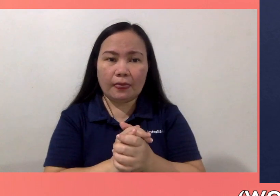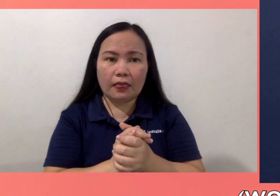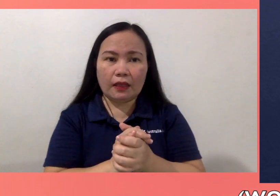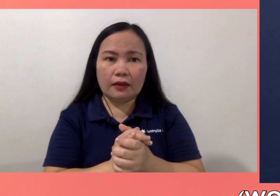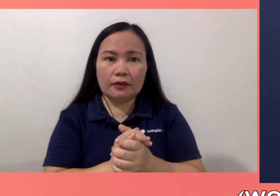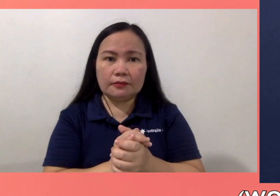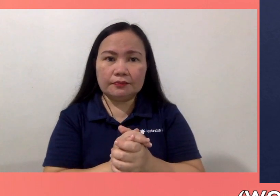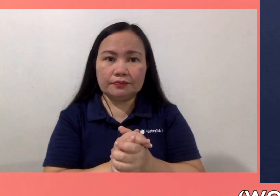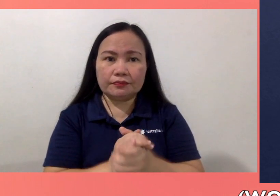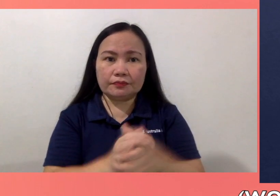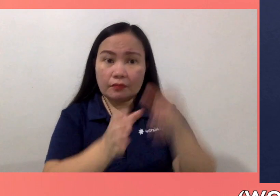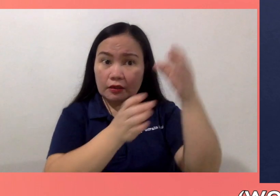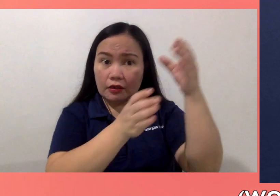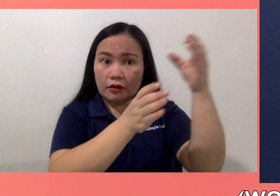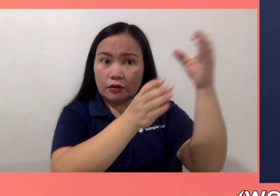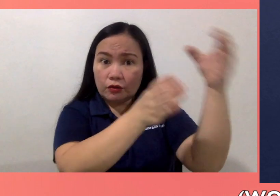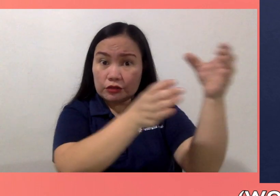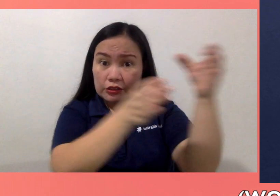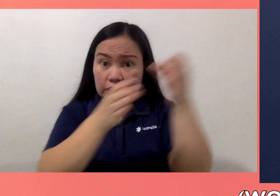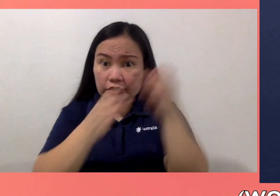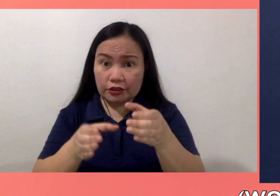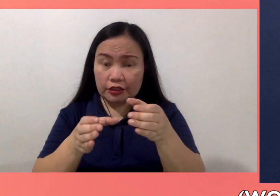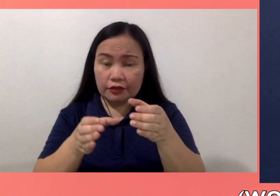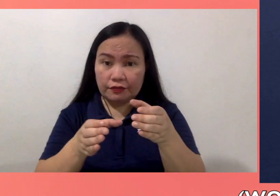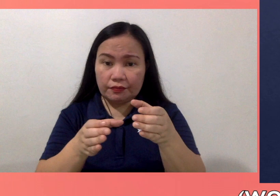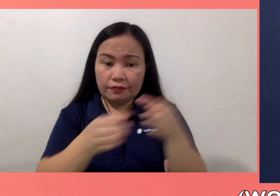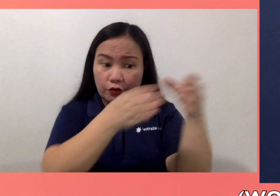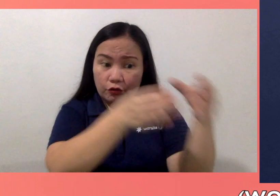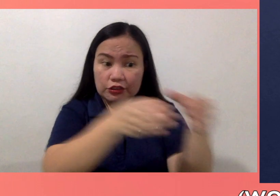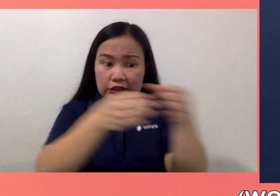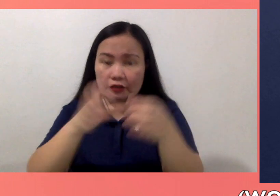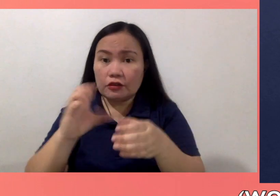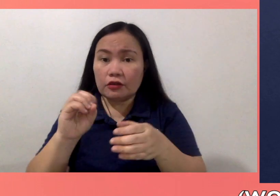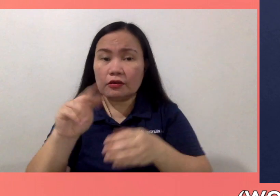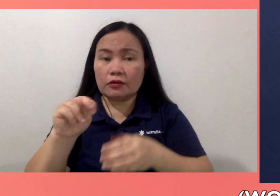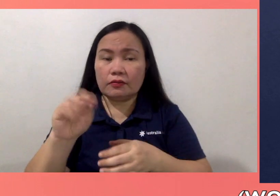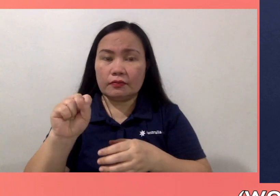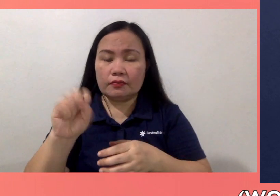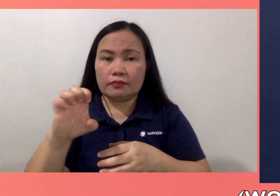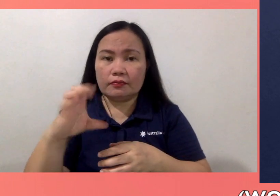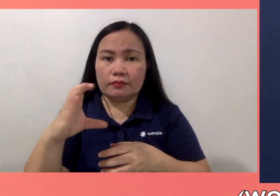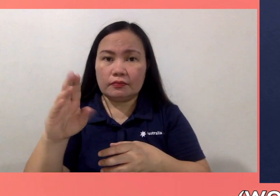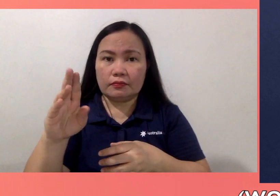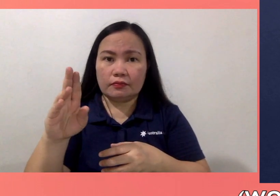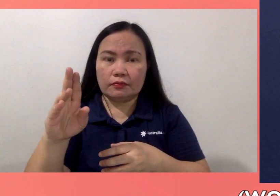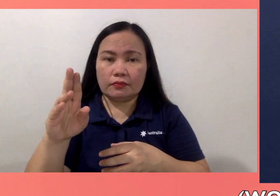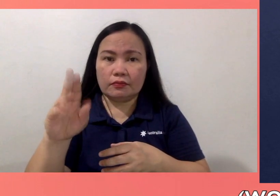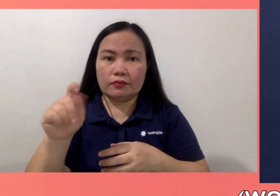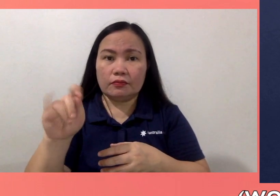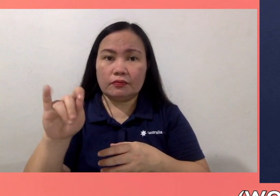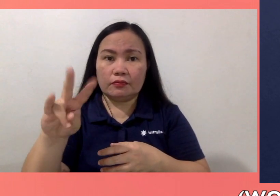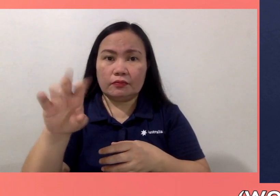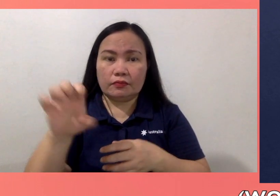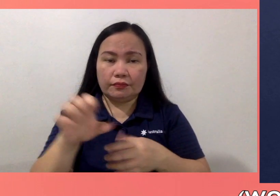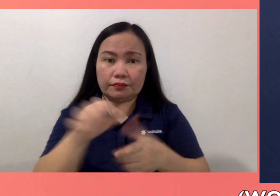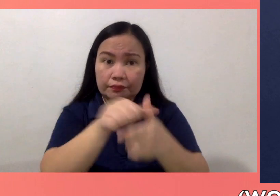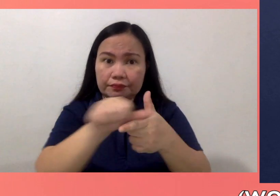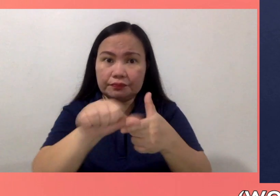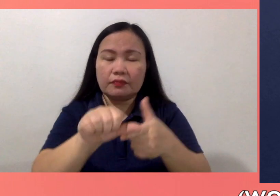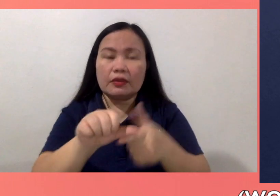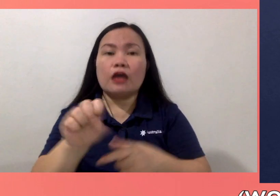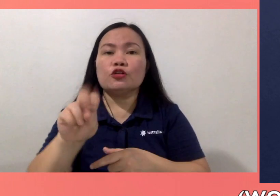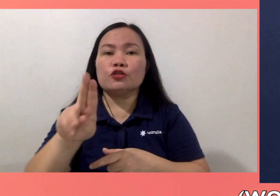Okay, consecutive angles are supplementary, di ba? Sabi dito, the consecutive angles of parallelogram